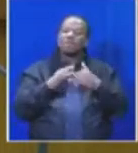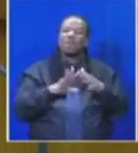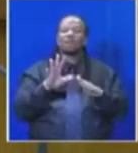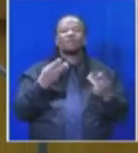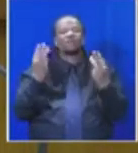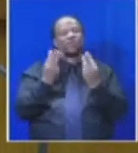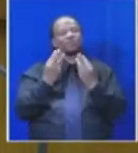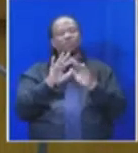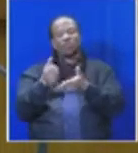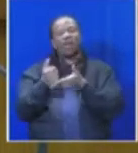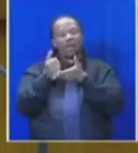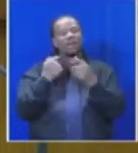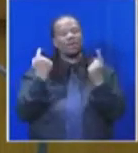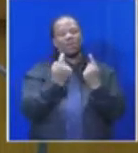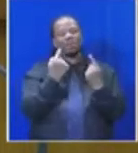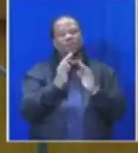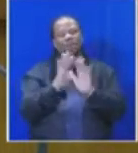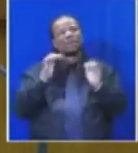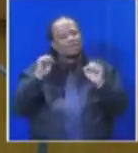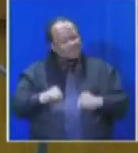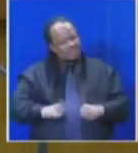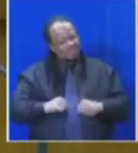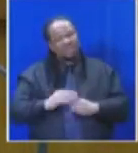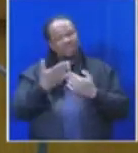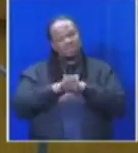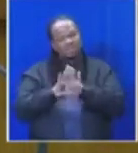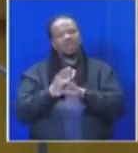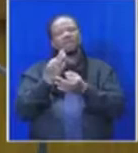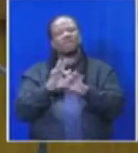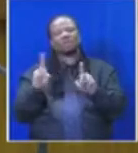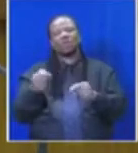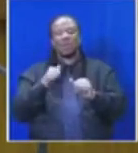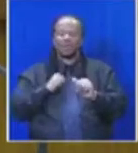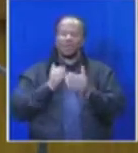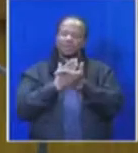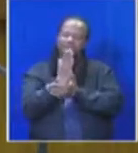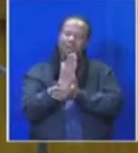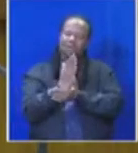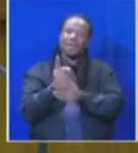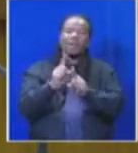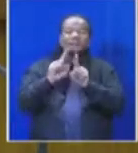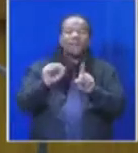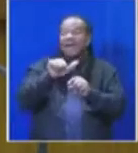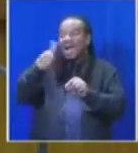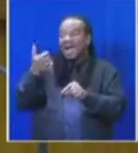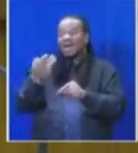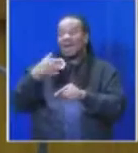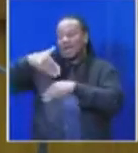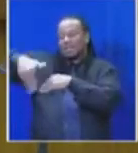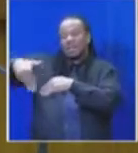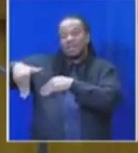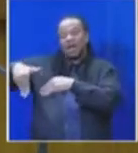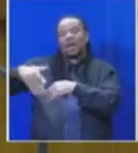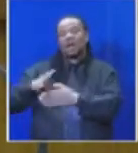enough for everyone. As we exercise our freedom and right to celebrate this freedom, let us not undermine the rights of our neighbor and rob